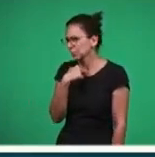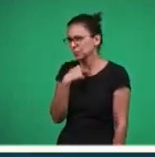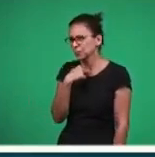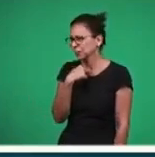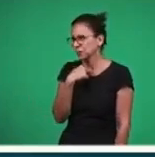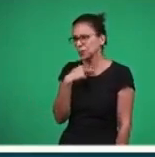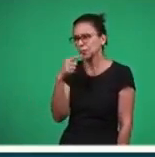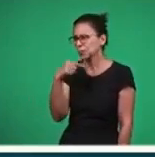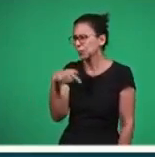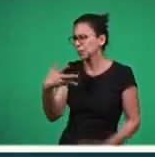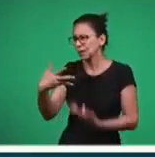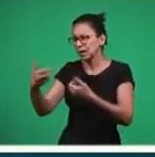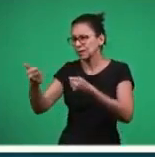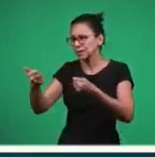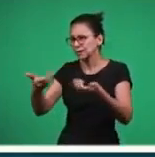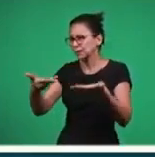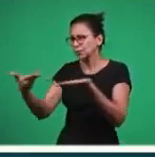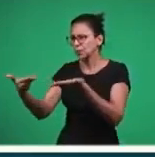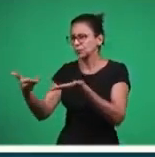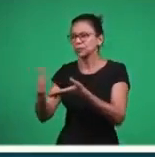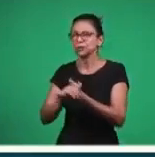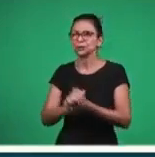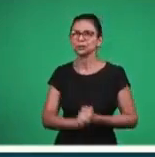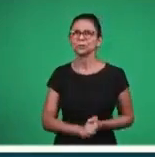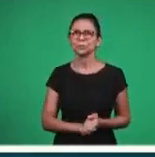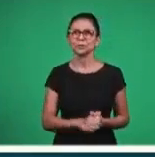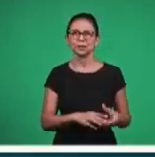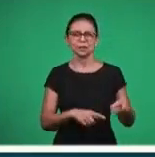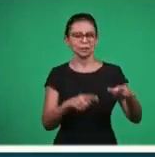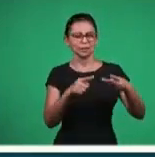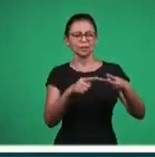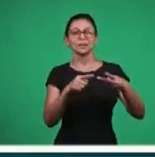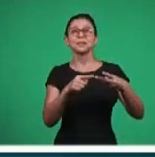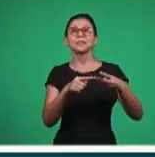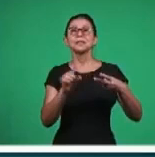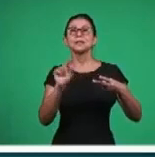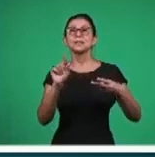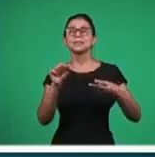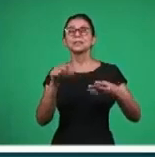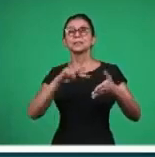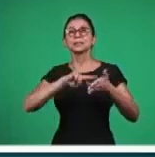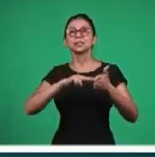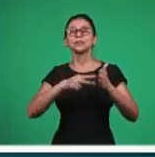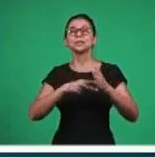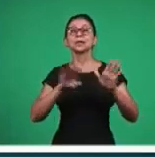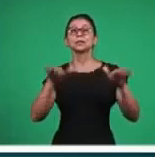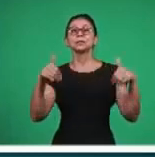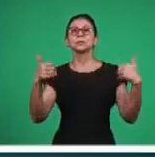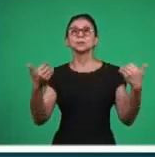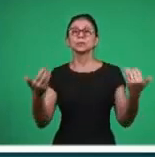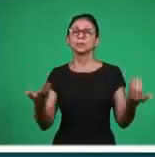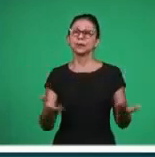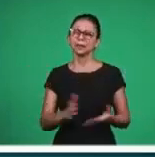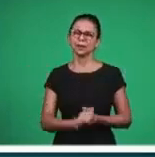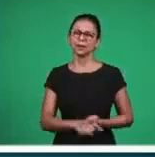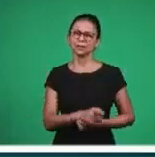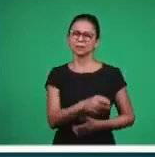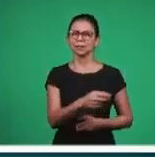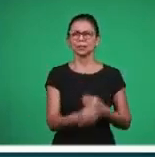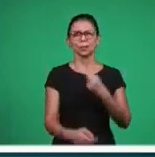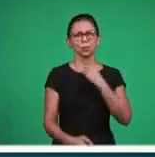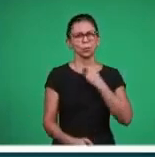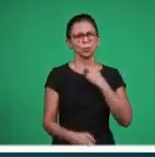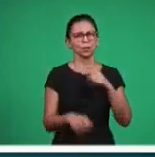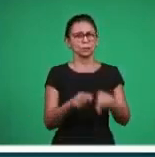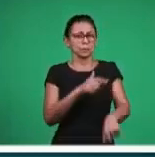So now the prophetic meaning of this second excuse here of the one who bought 5 oxen, yoke of